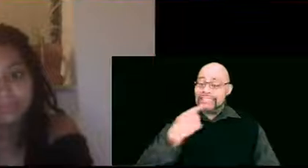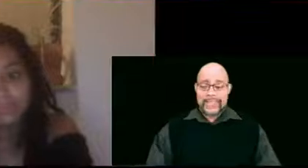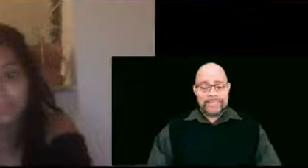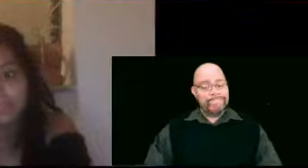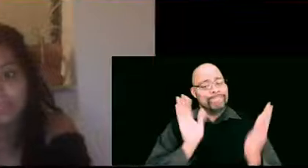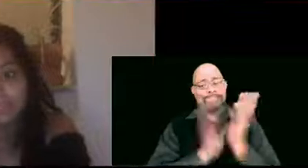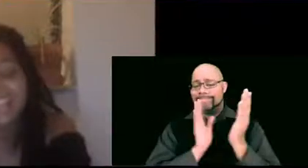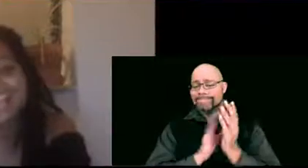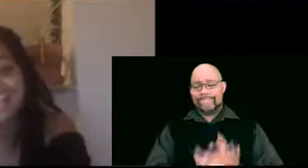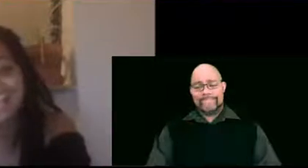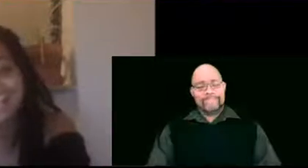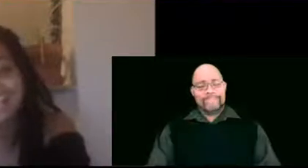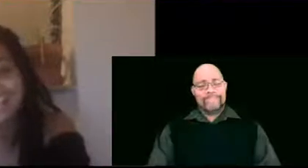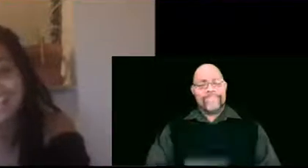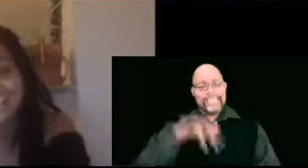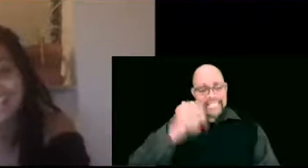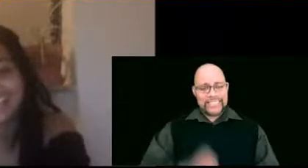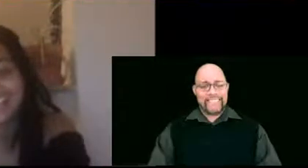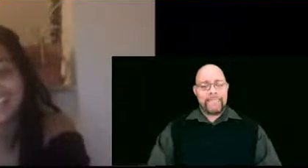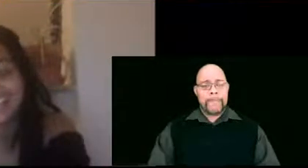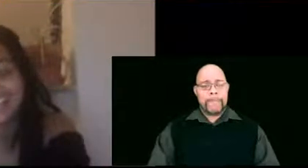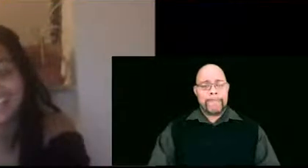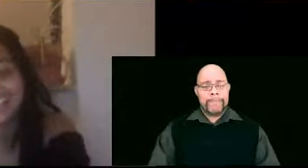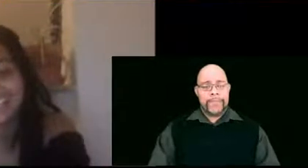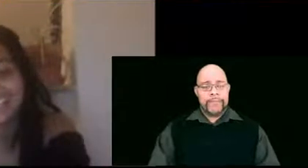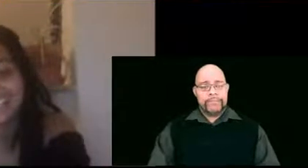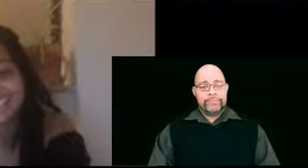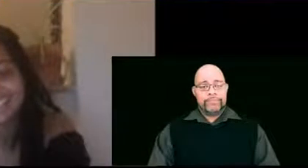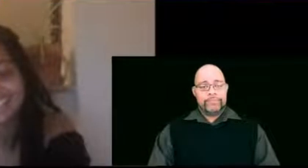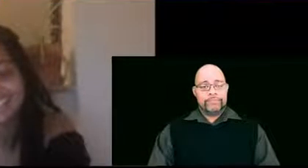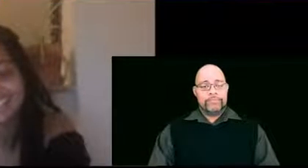Well said. Well said. That is, yes, well said.